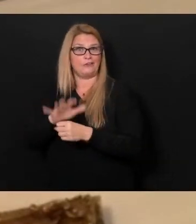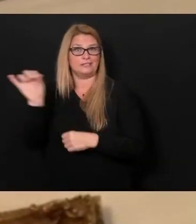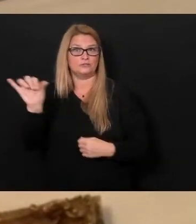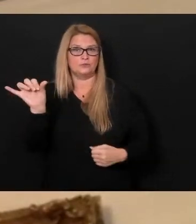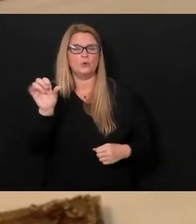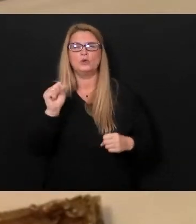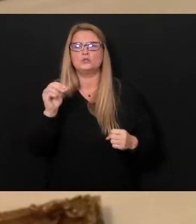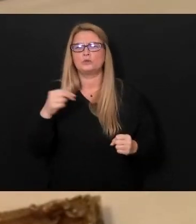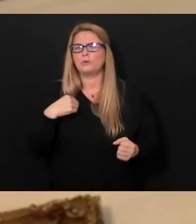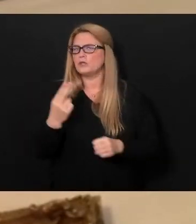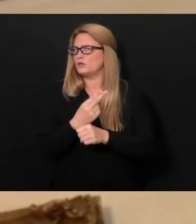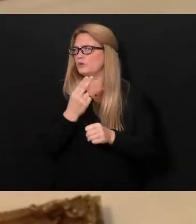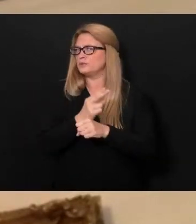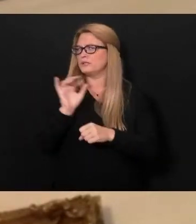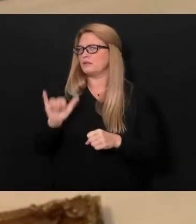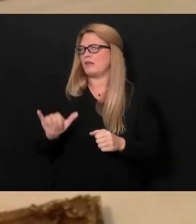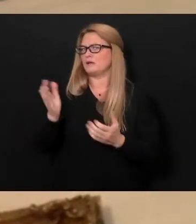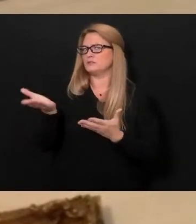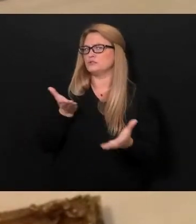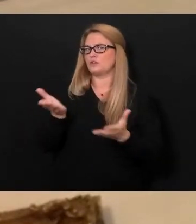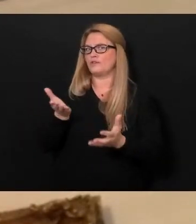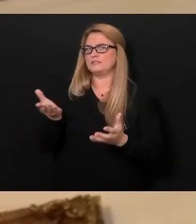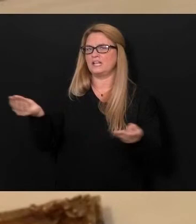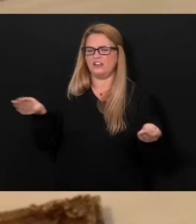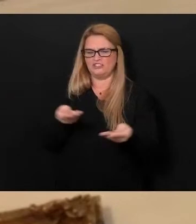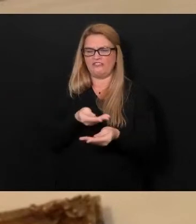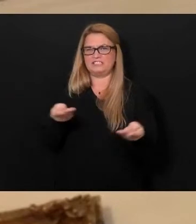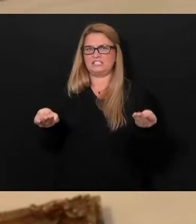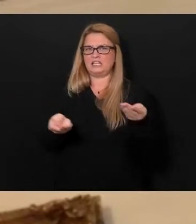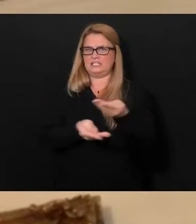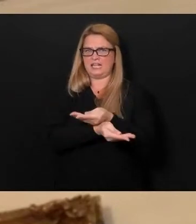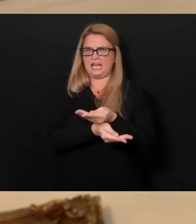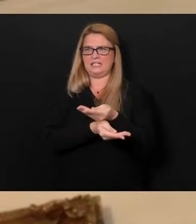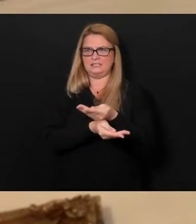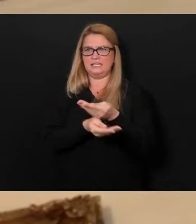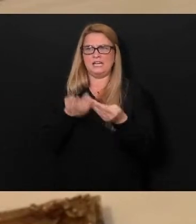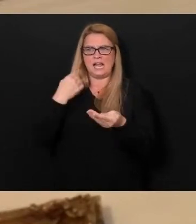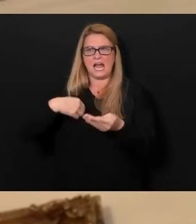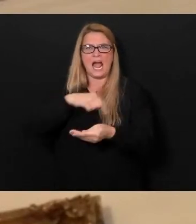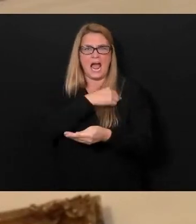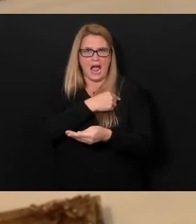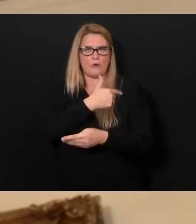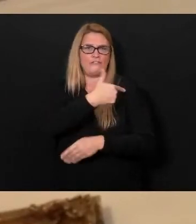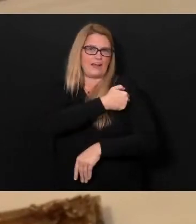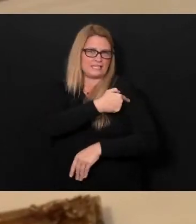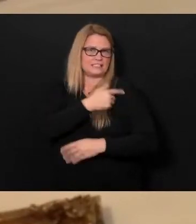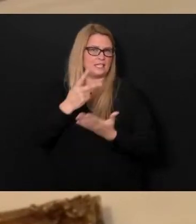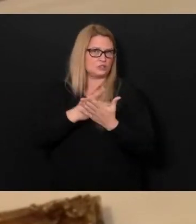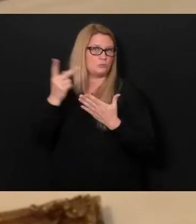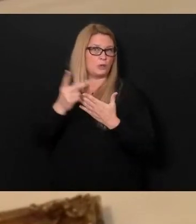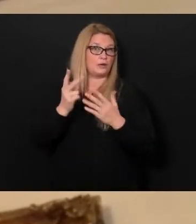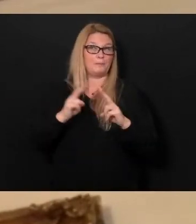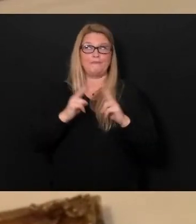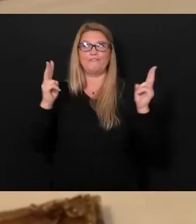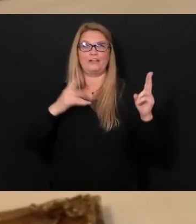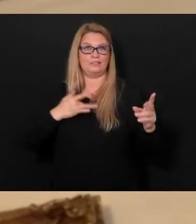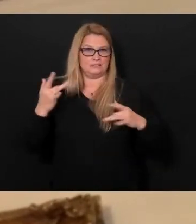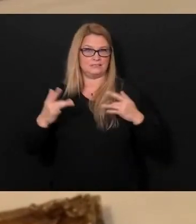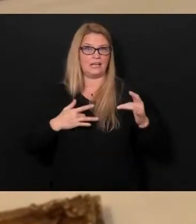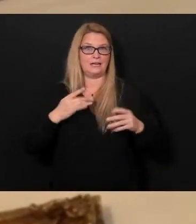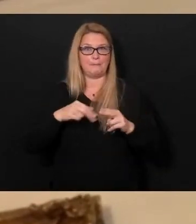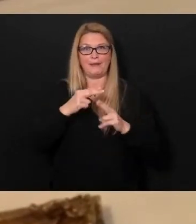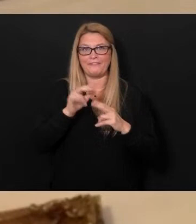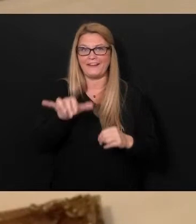this service to facilitate and streamline our vaccination program. We're very excited about it. So